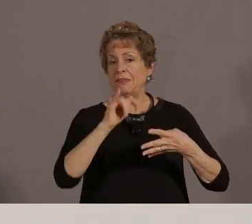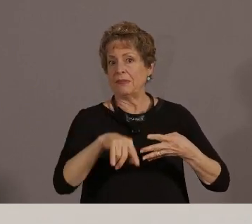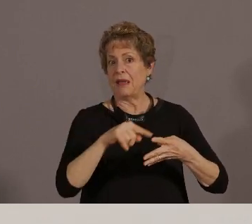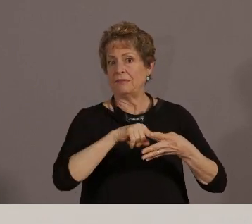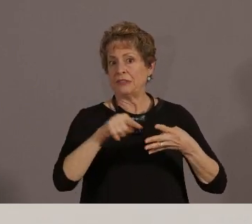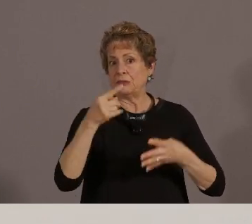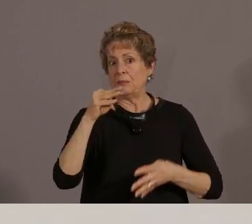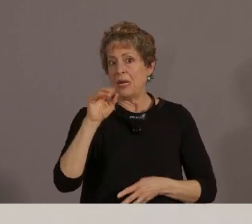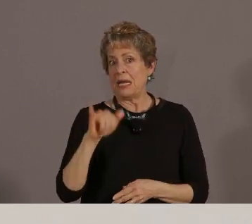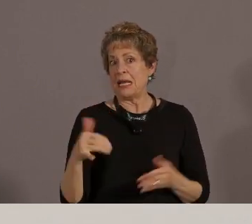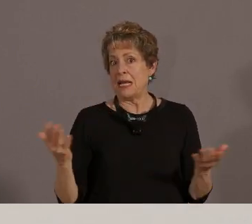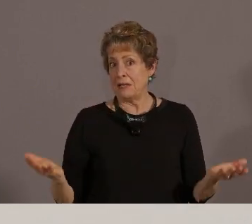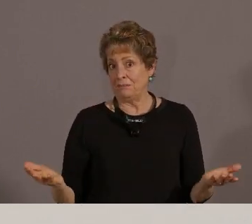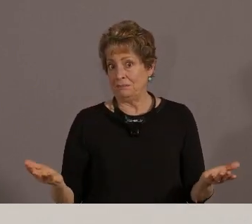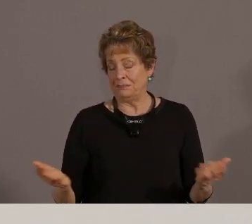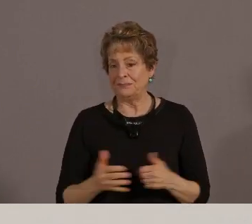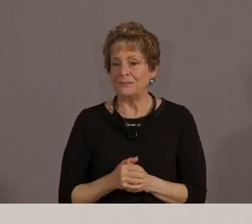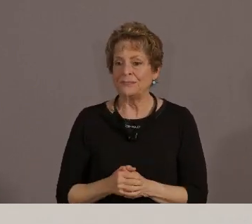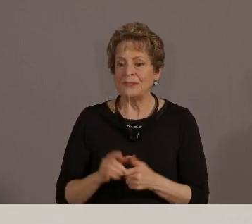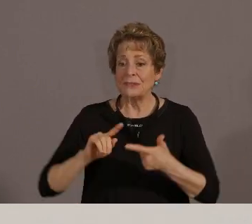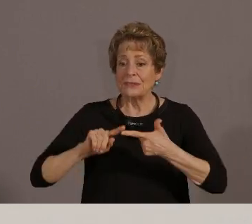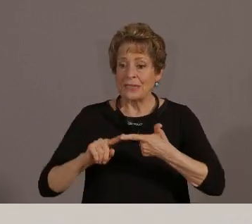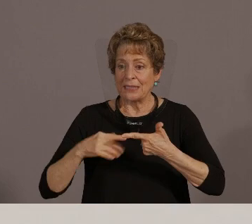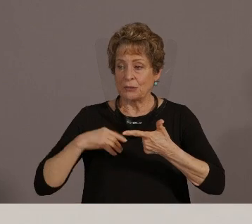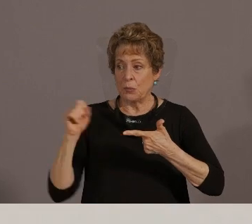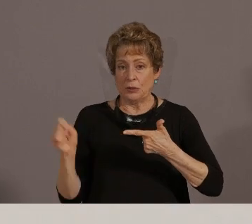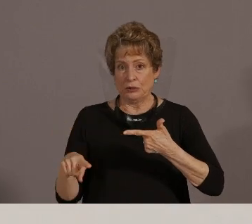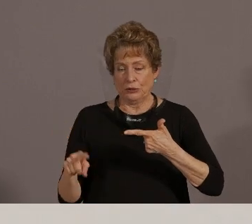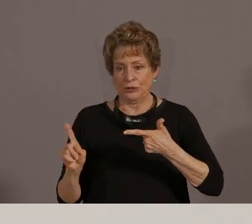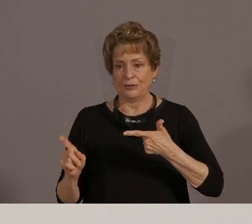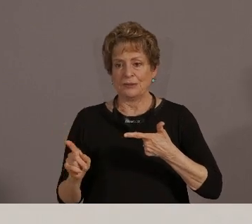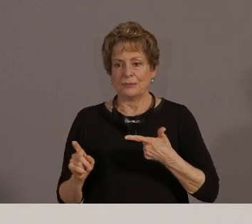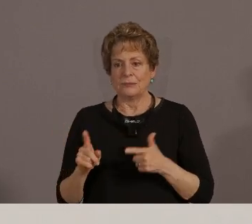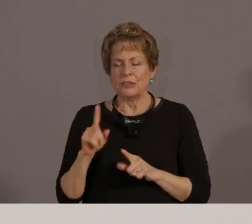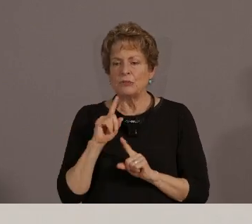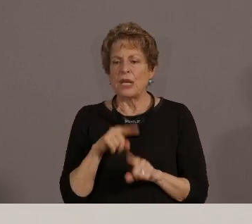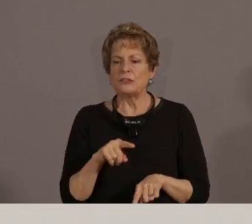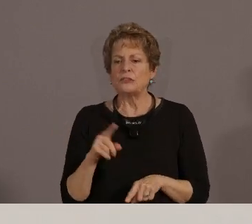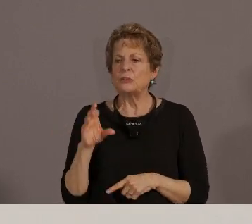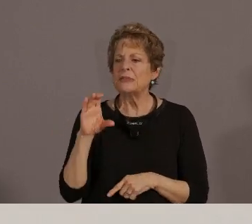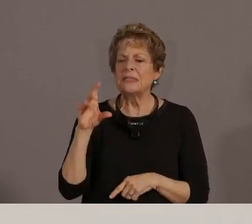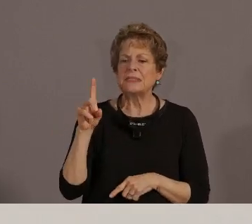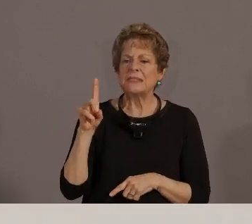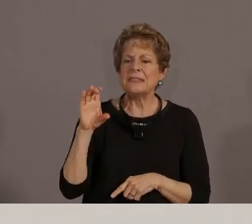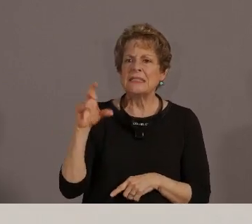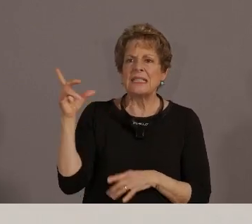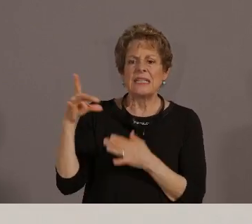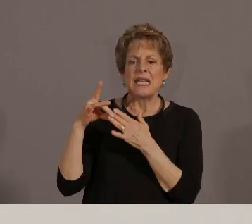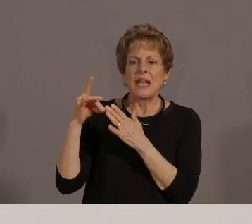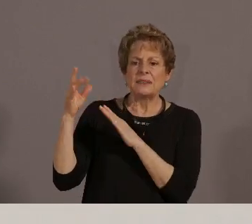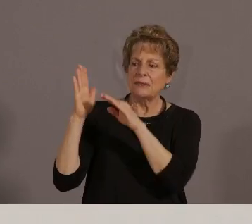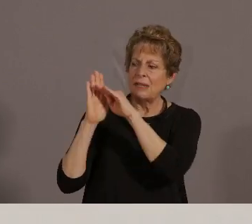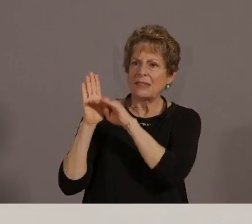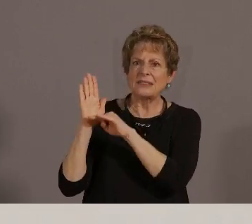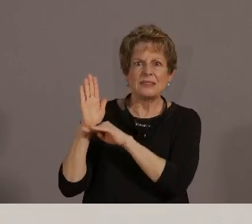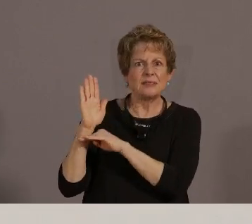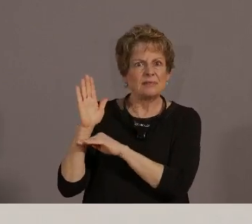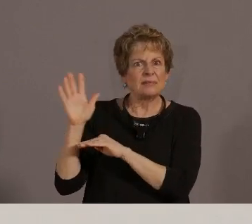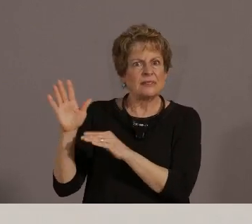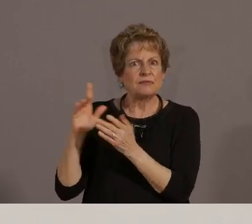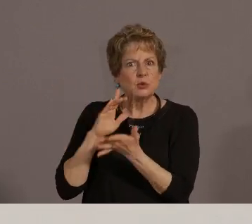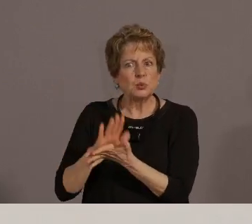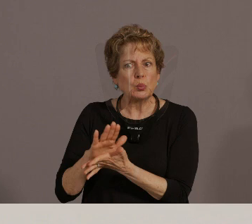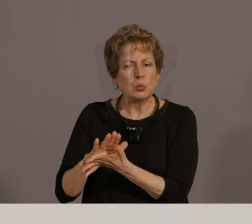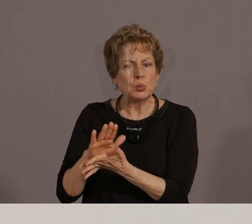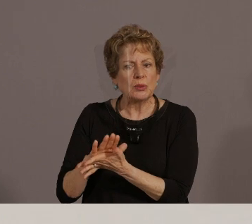guidelines for schools. We have the executive order from Governor Ducey. So what do you think about the 3 feet guidance? Do you think this